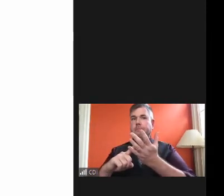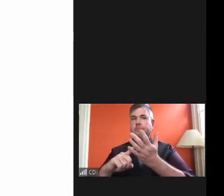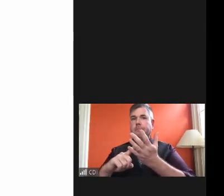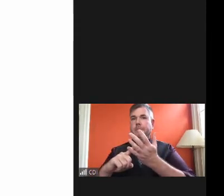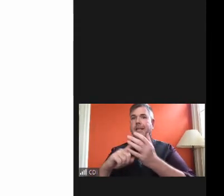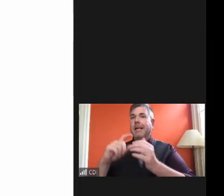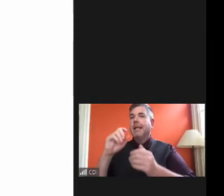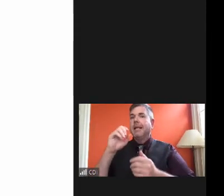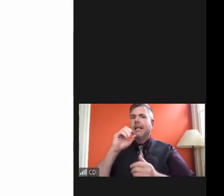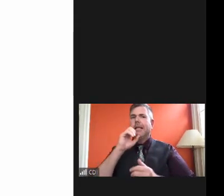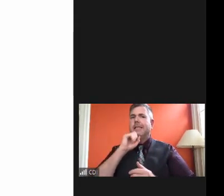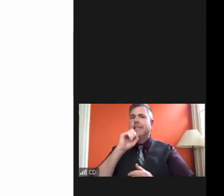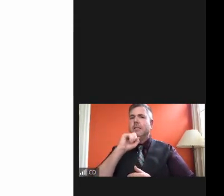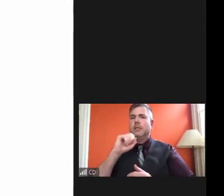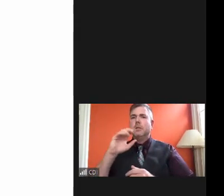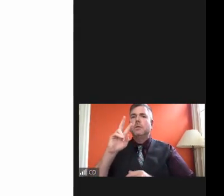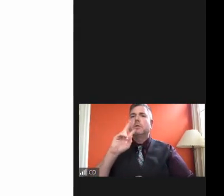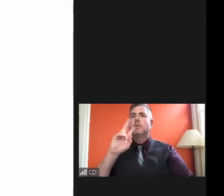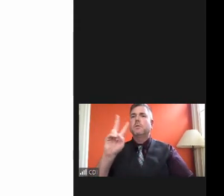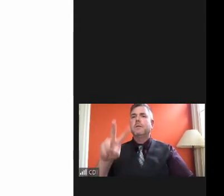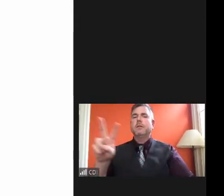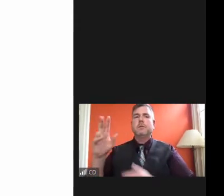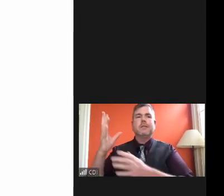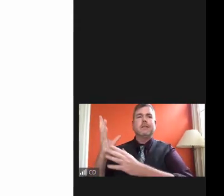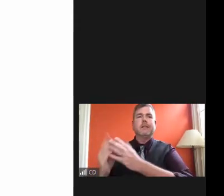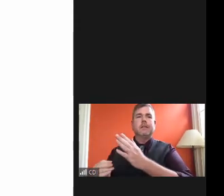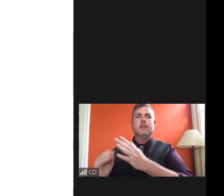anyone less than age 65.